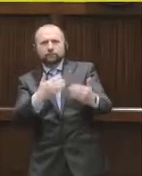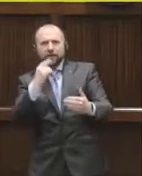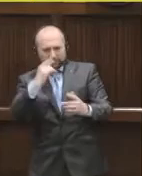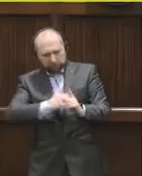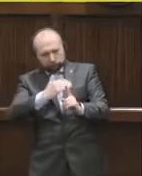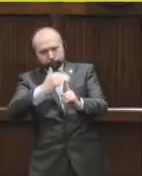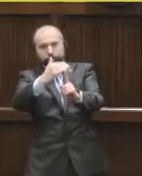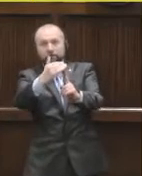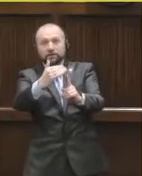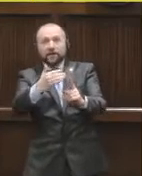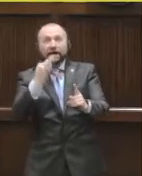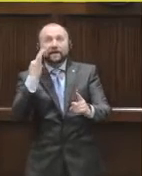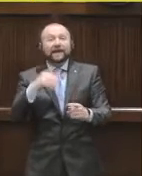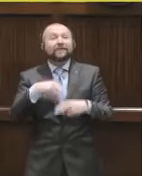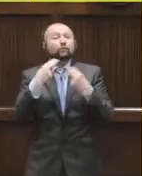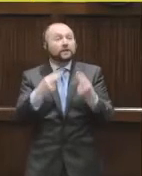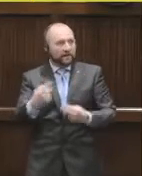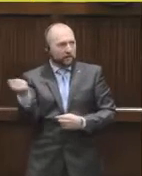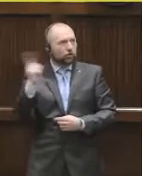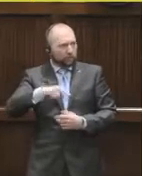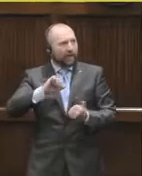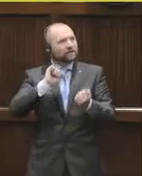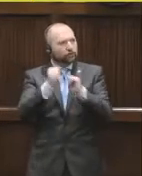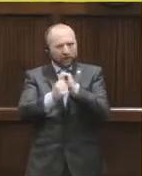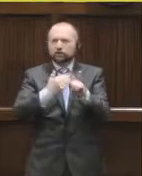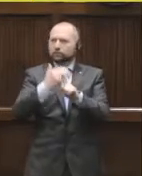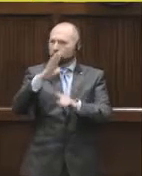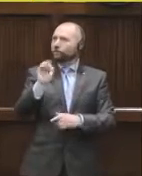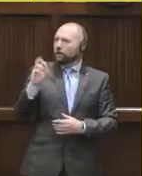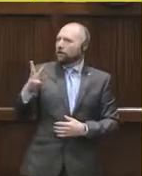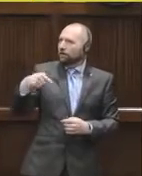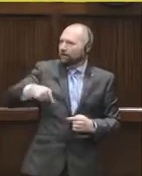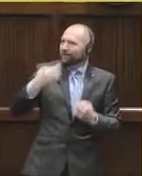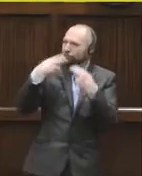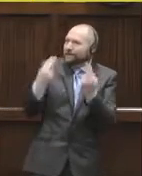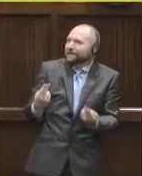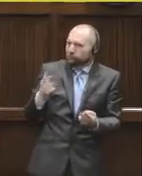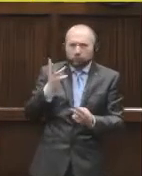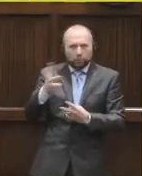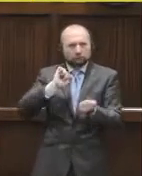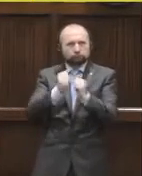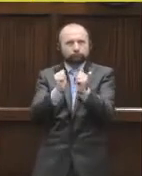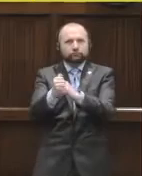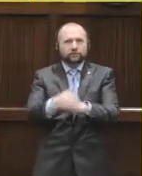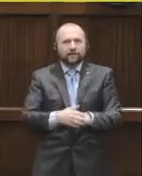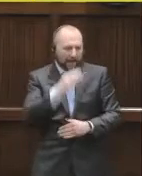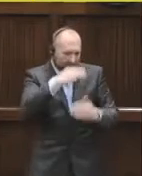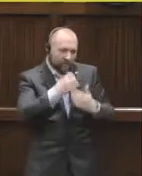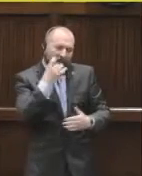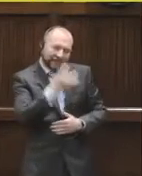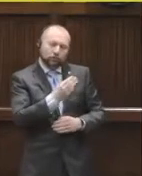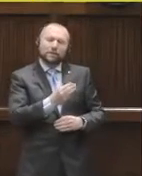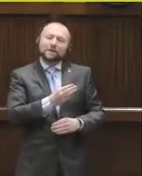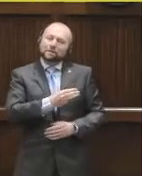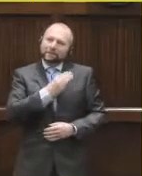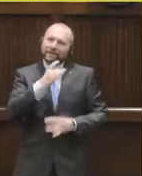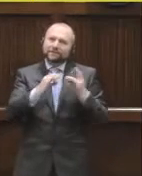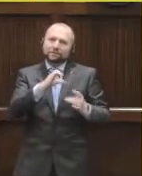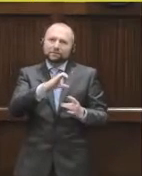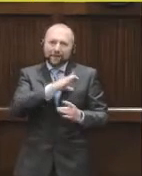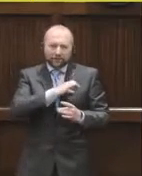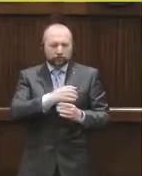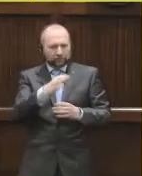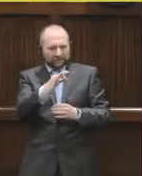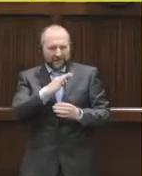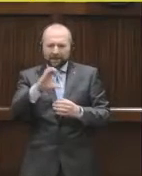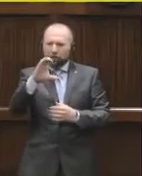and improve this legislation. Minister, I would also ask you to please work on core funding for the Irish Deaf